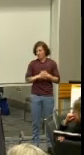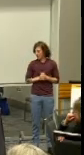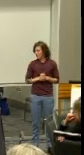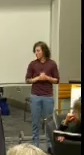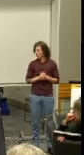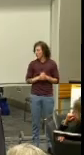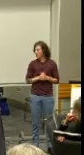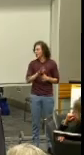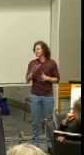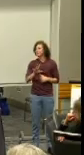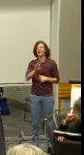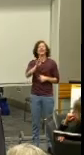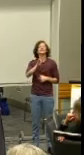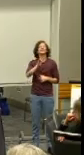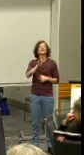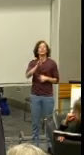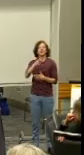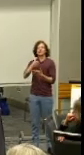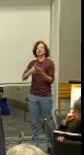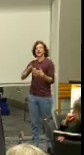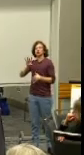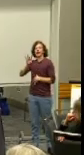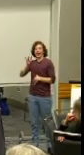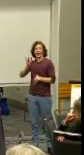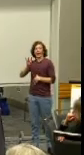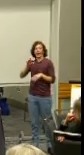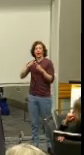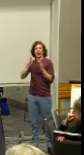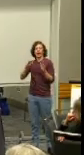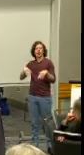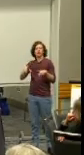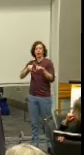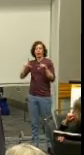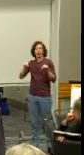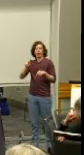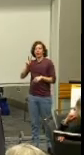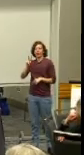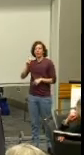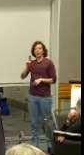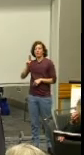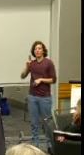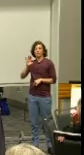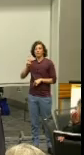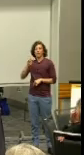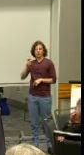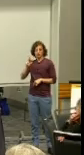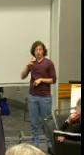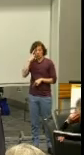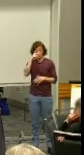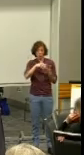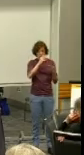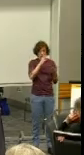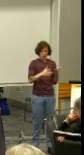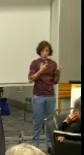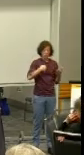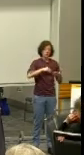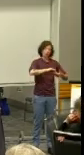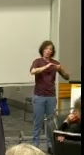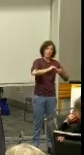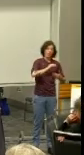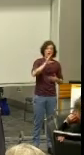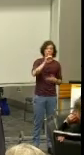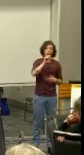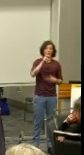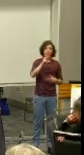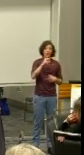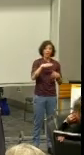vouchers, about 7 of those. For student housing, we're partnering with Clark College. They're going to help subsidise the funding so that we